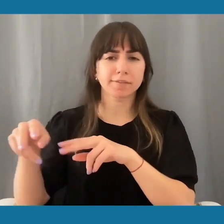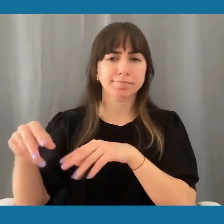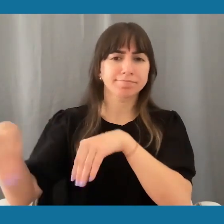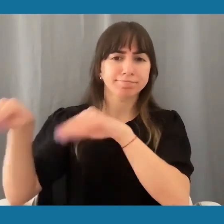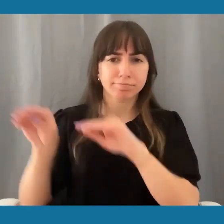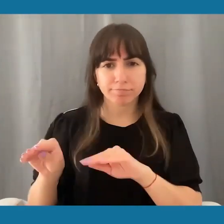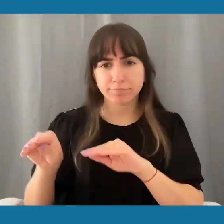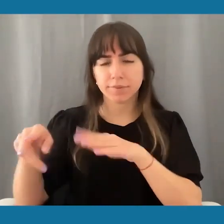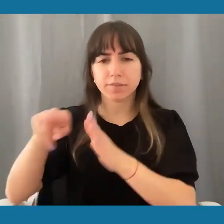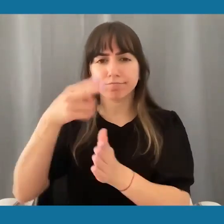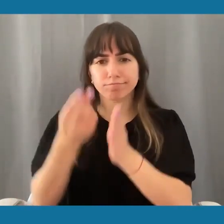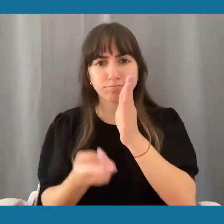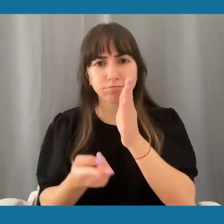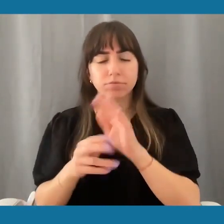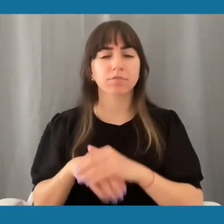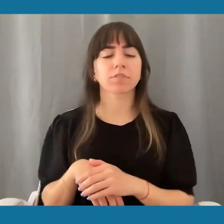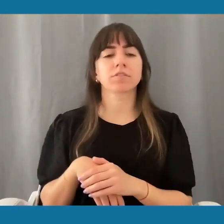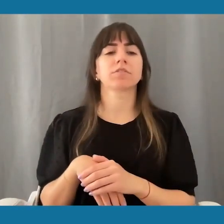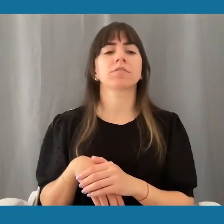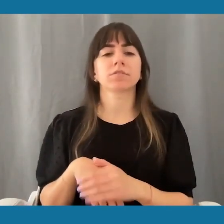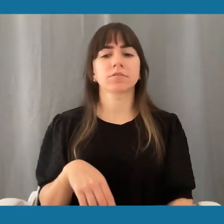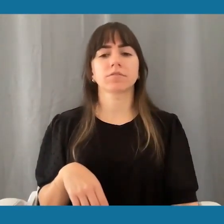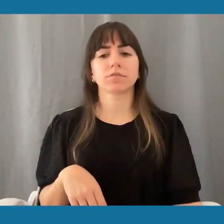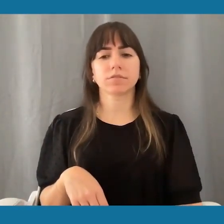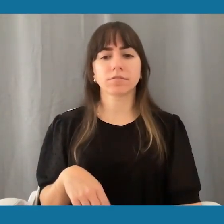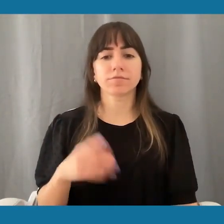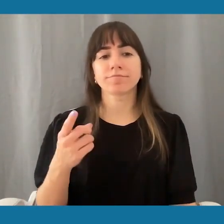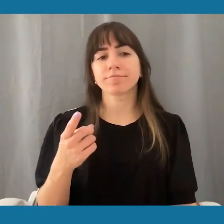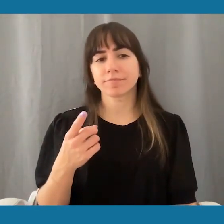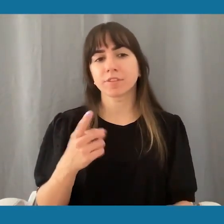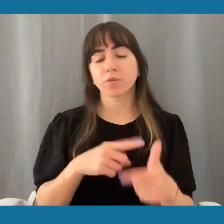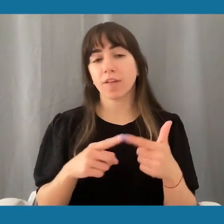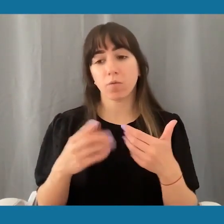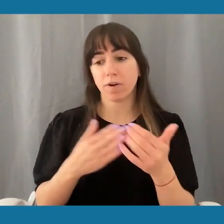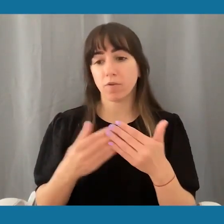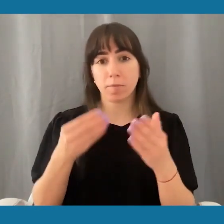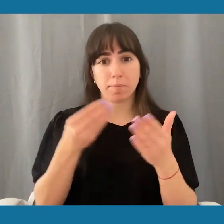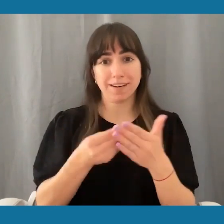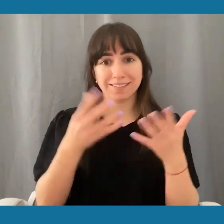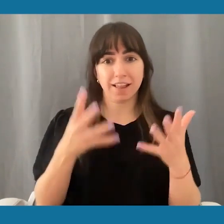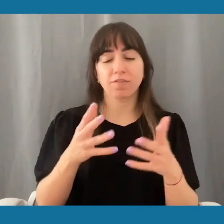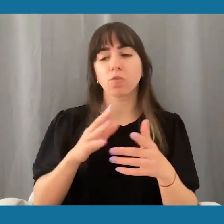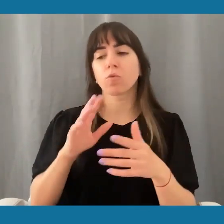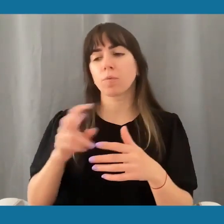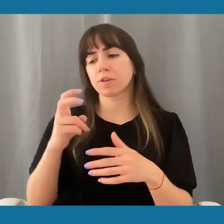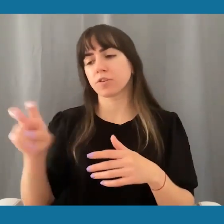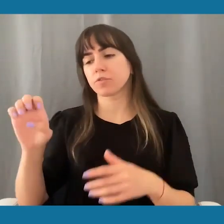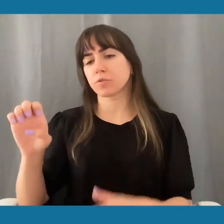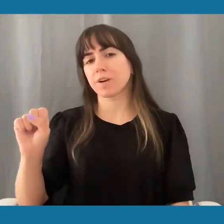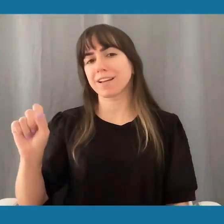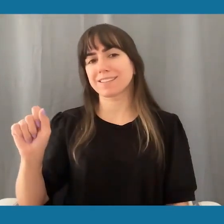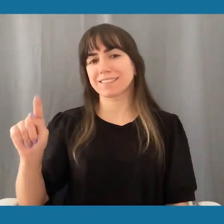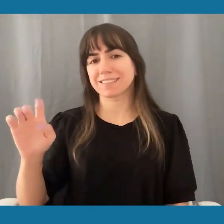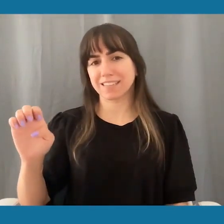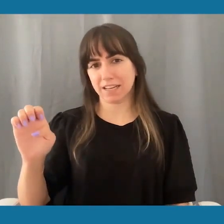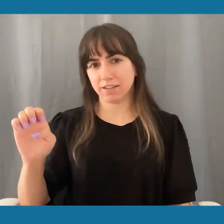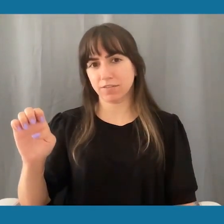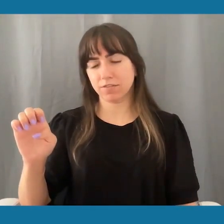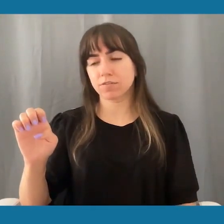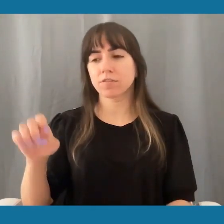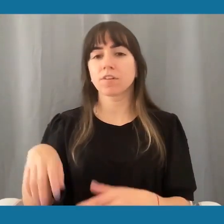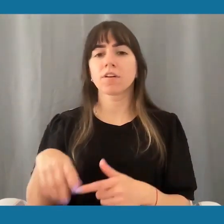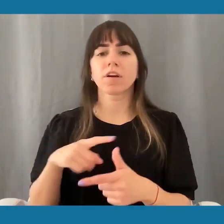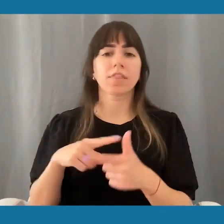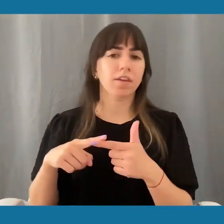of the beneficiary. From there, it may be divvied out to additional family members, or if they're over the age of 55 or